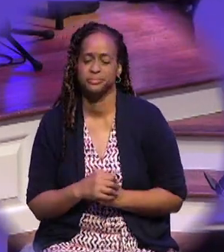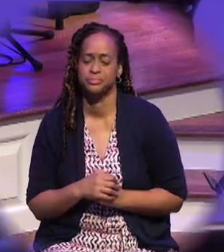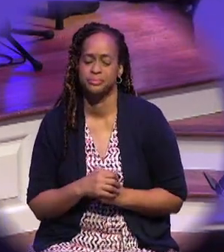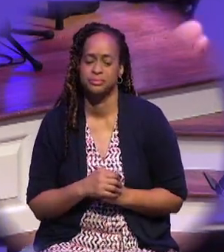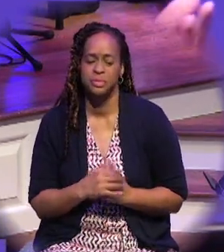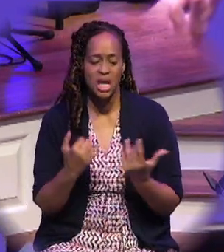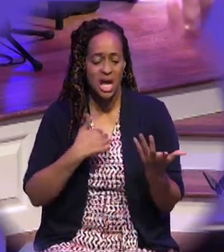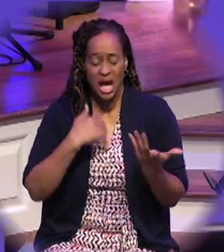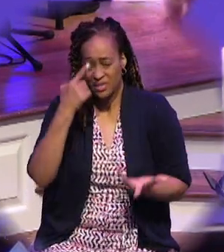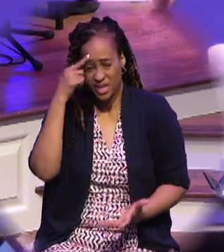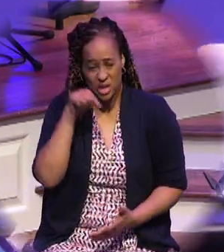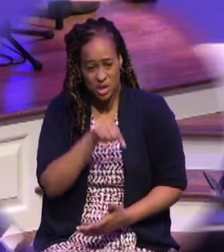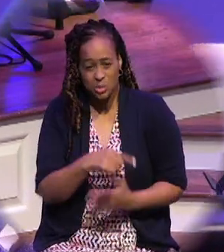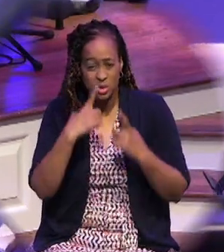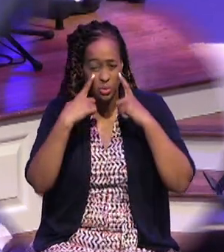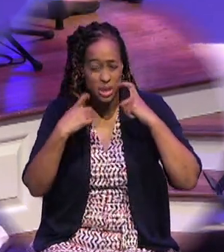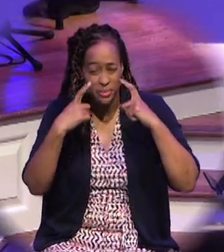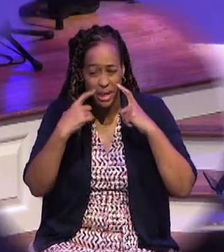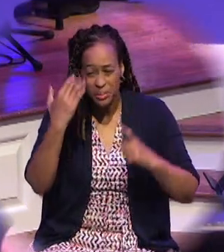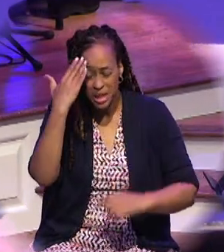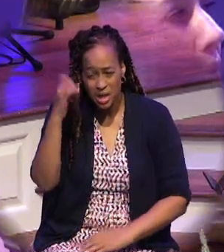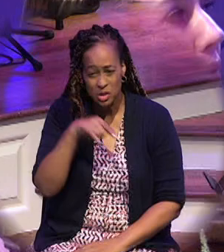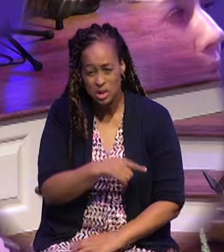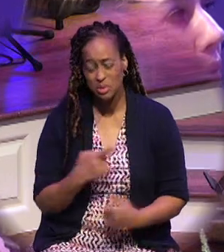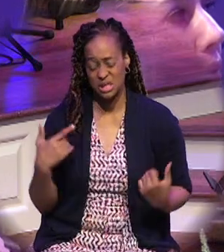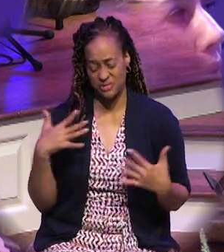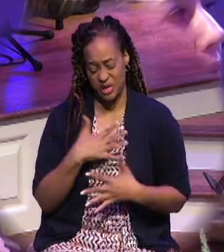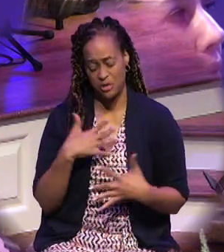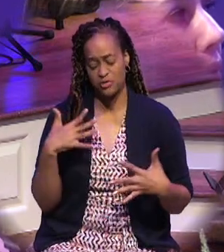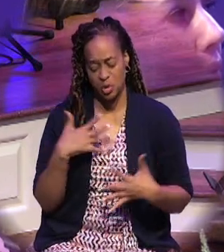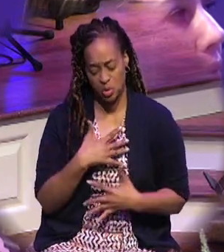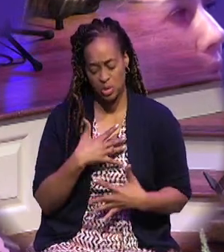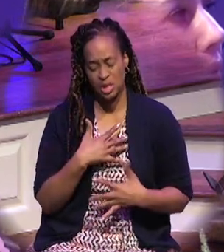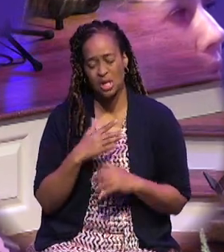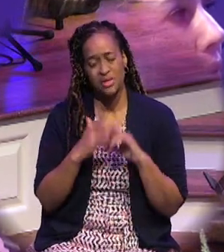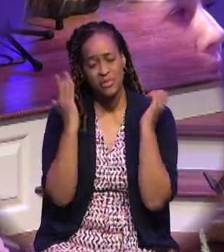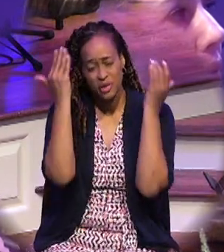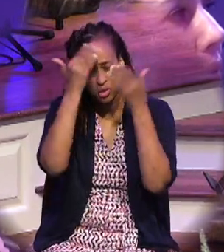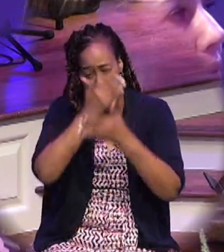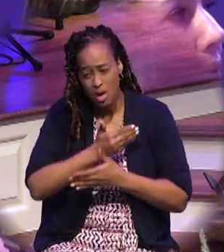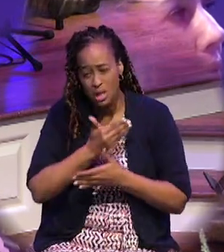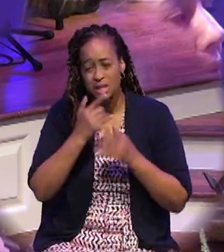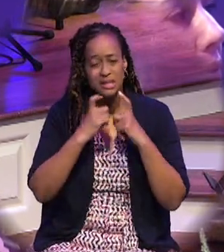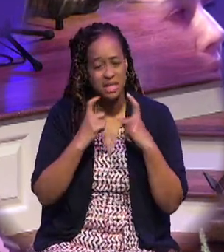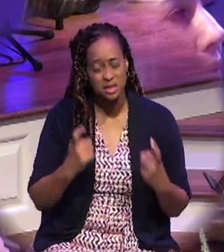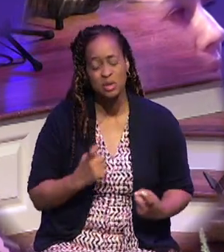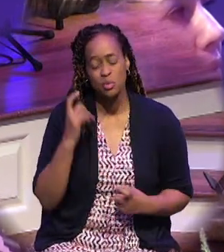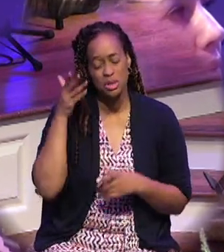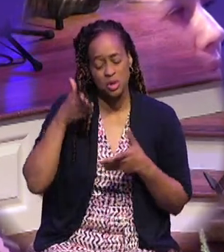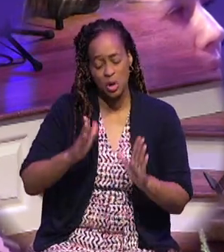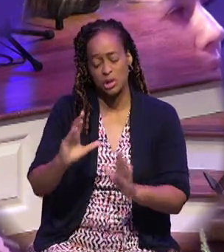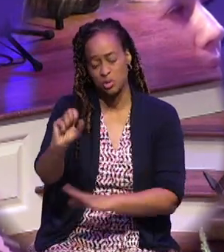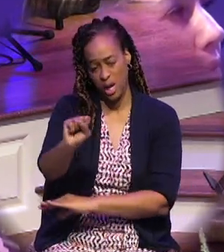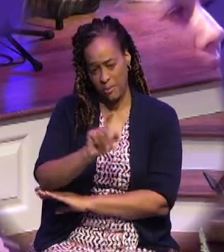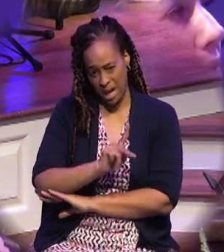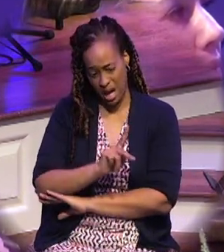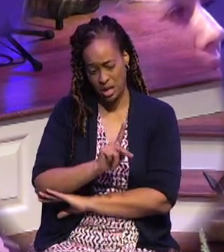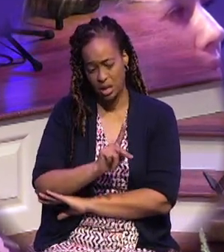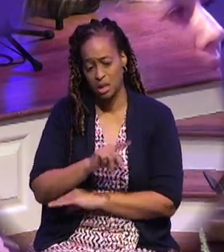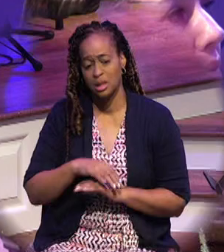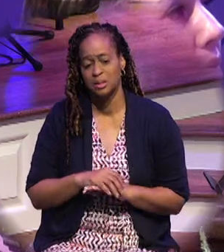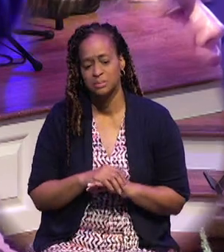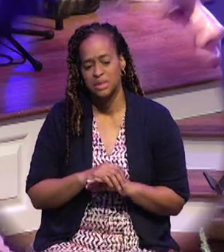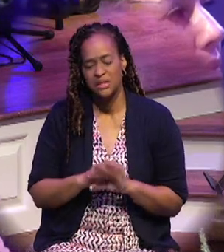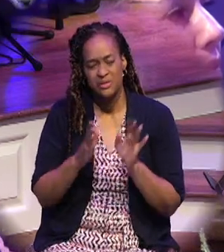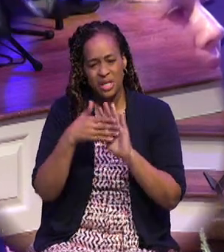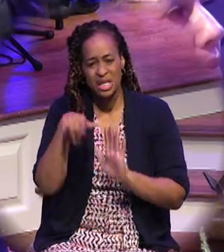I think she was weeping because she was fearful that the darkness was on its way back. And if seven